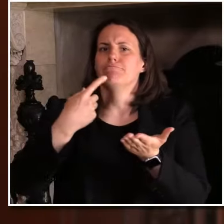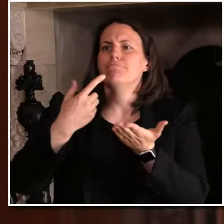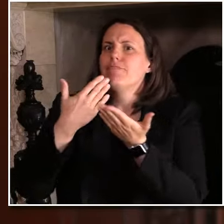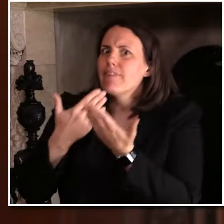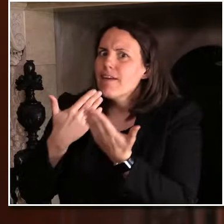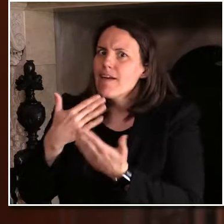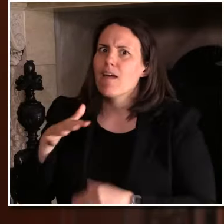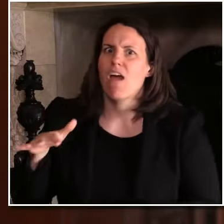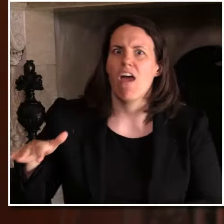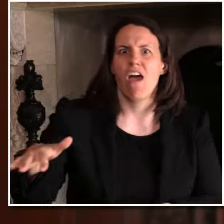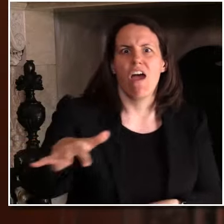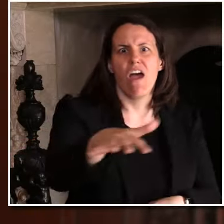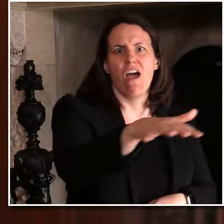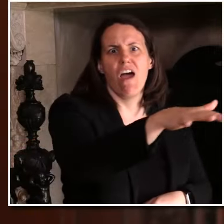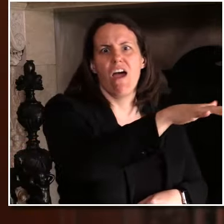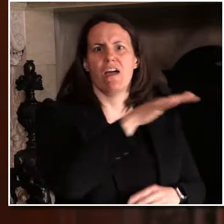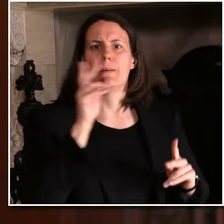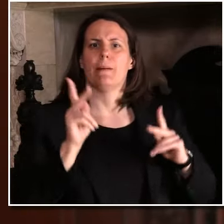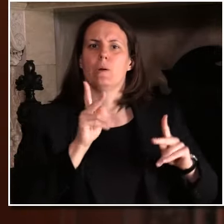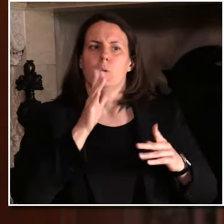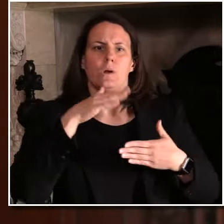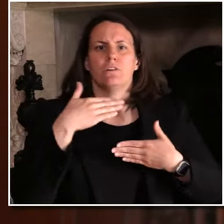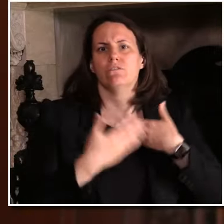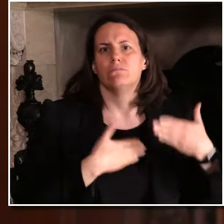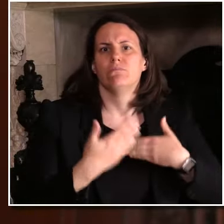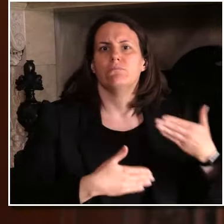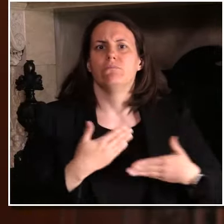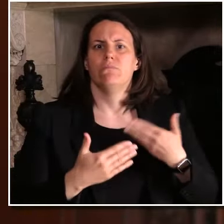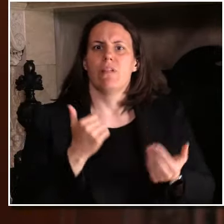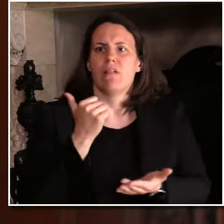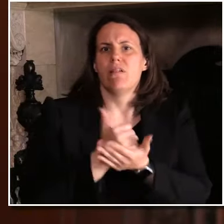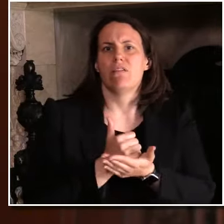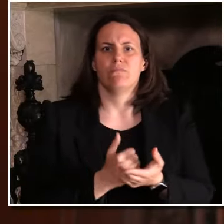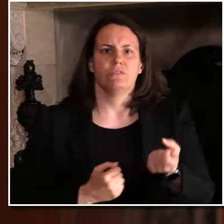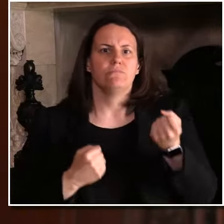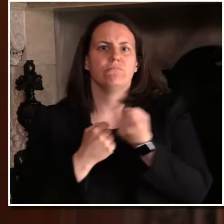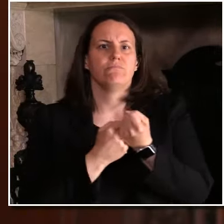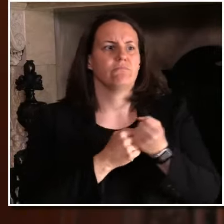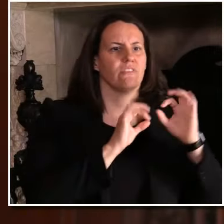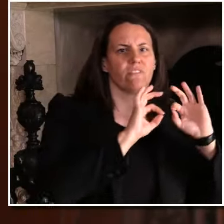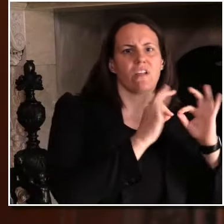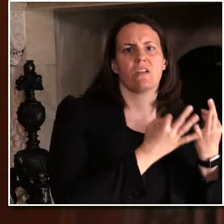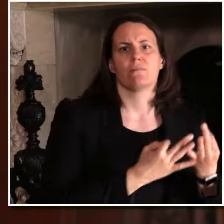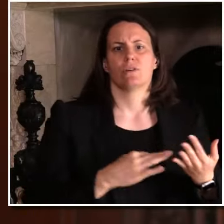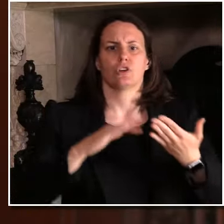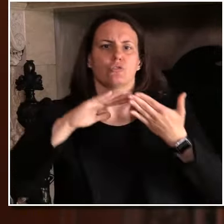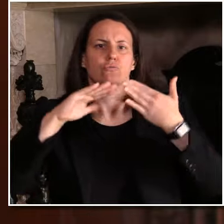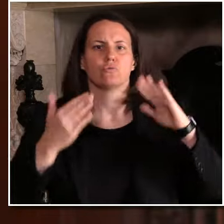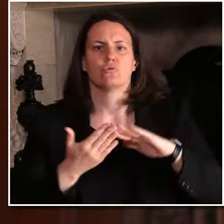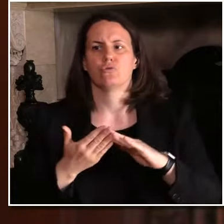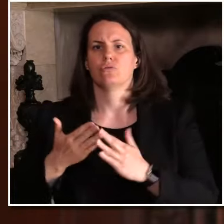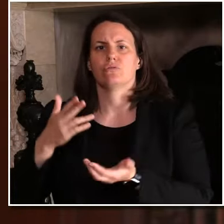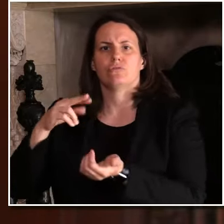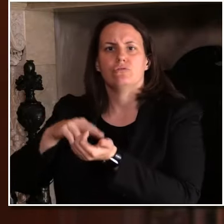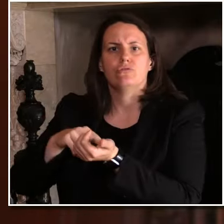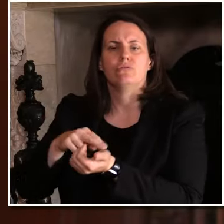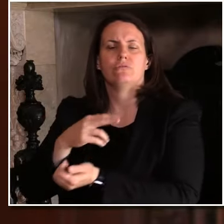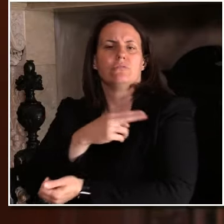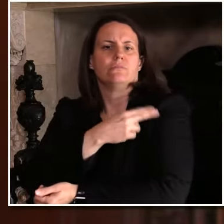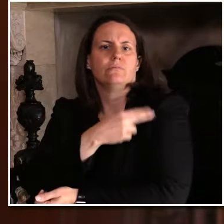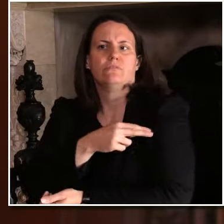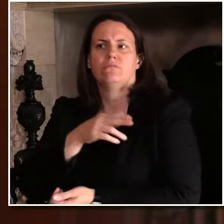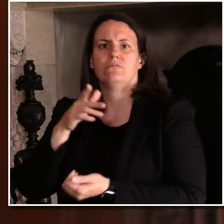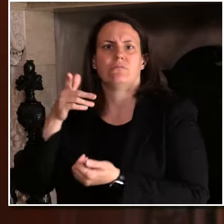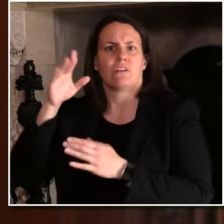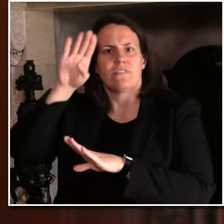your families, our neighbors, and our communities healthy and safe by staying home. Safer at Home is working, and while we're